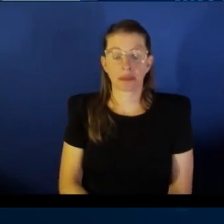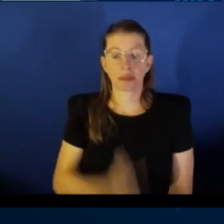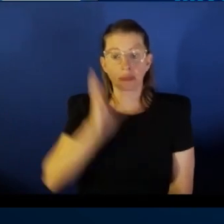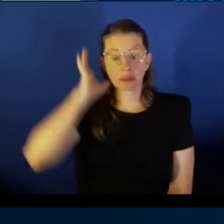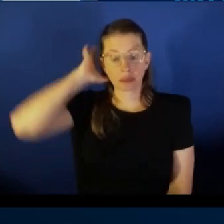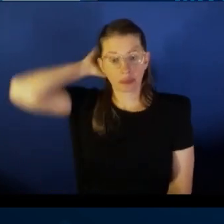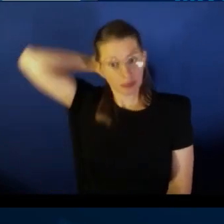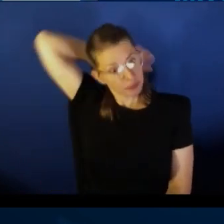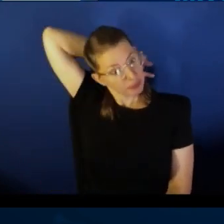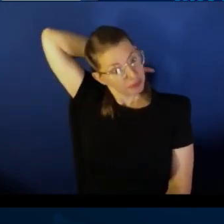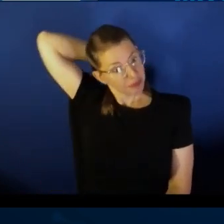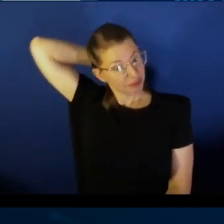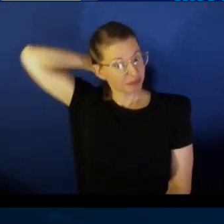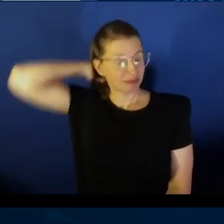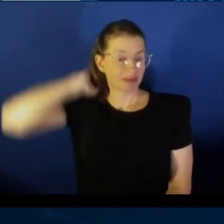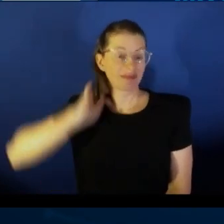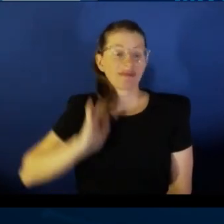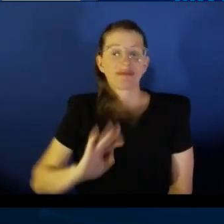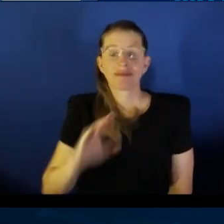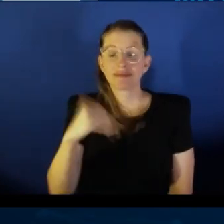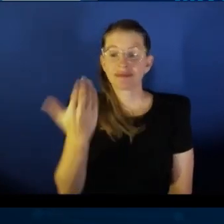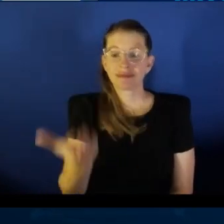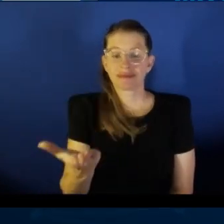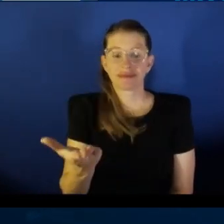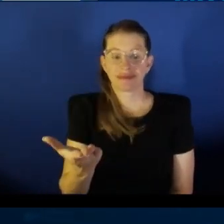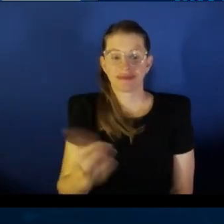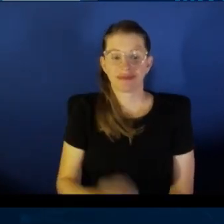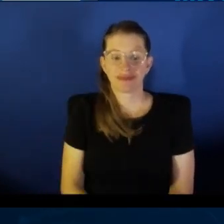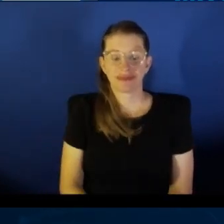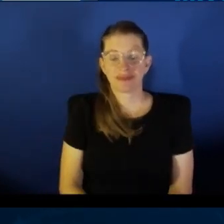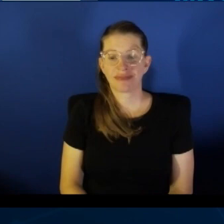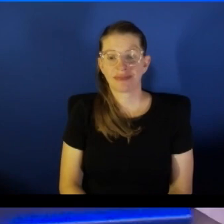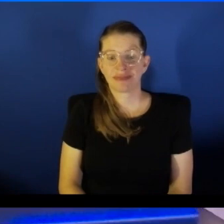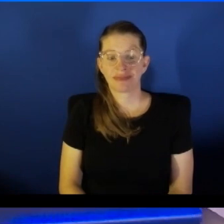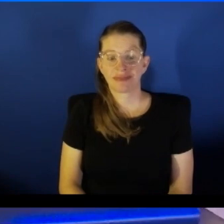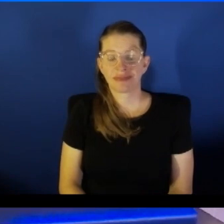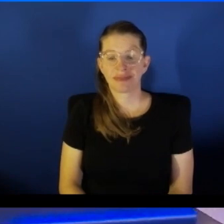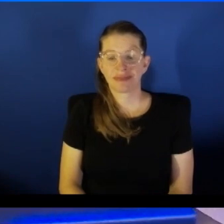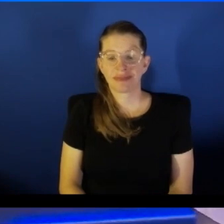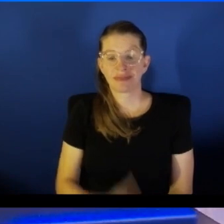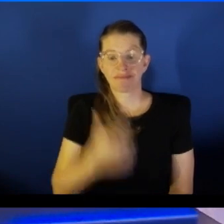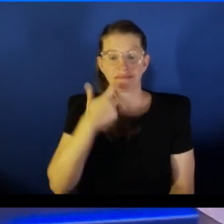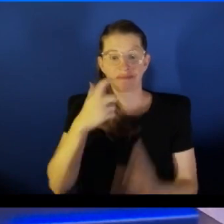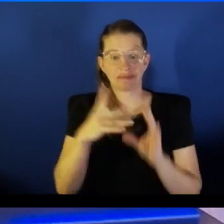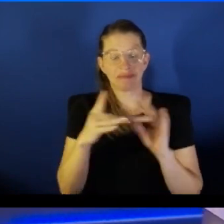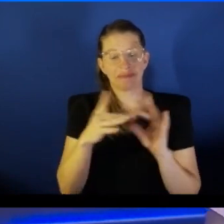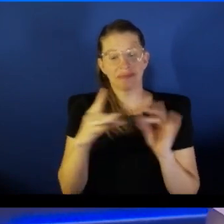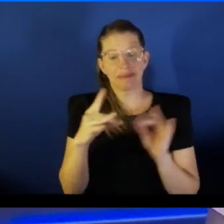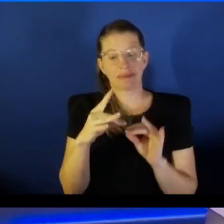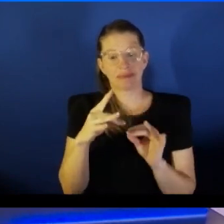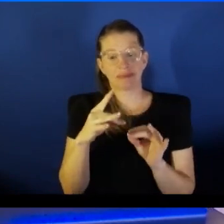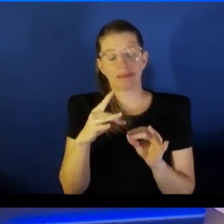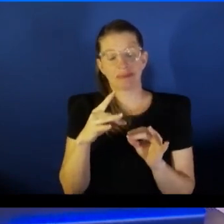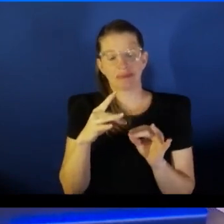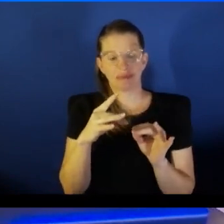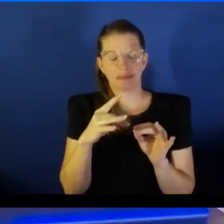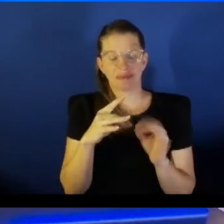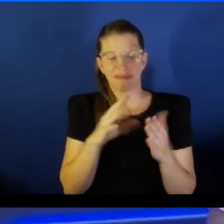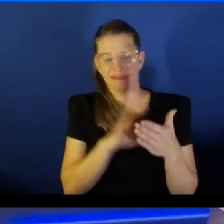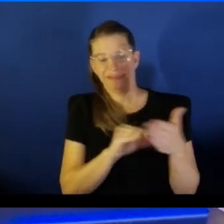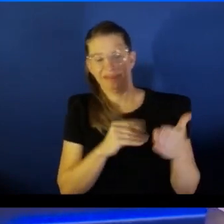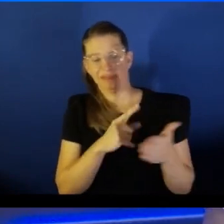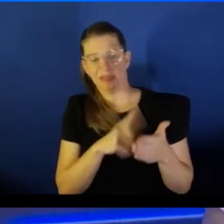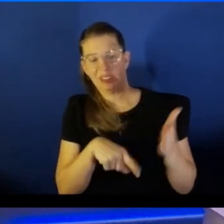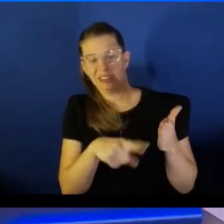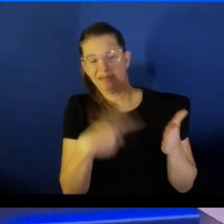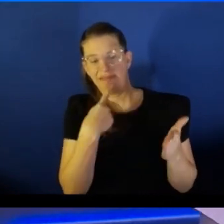that. Dr. John, go ahead. Yeah, I was just going to say, kind of echoing what Dr. Jameson has said earlier